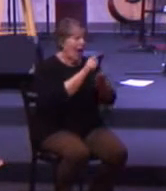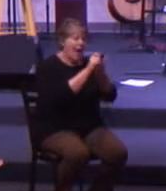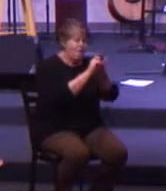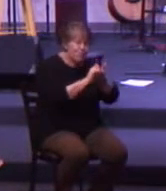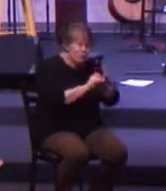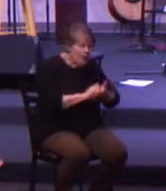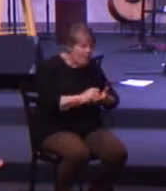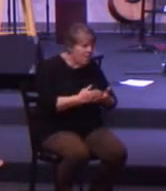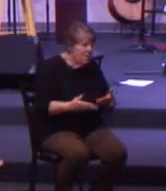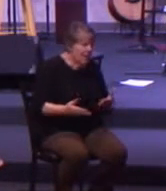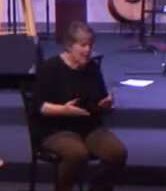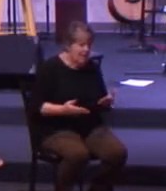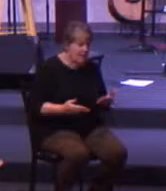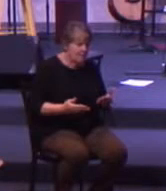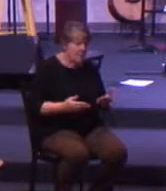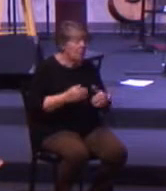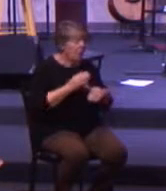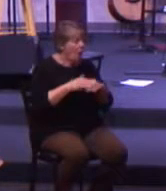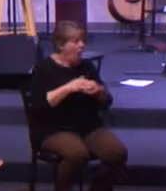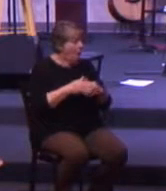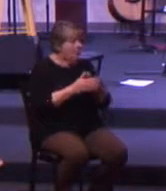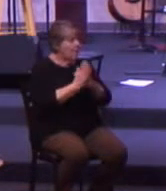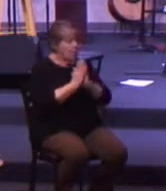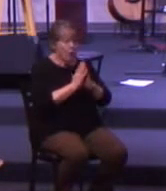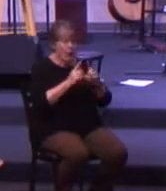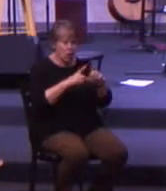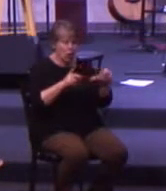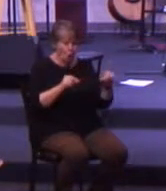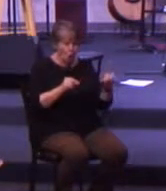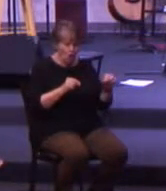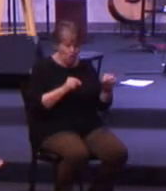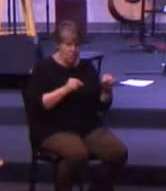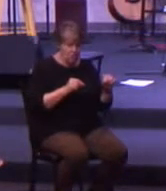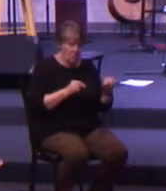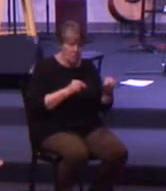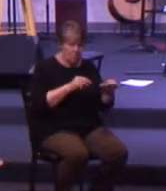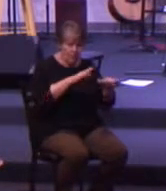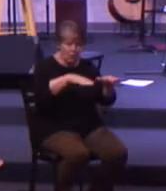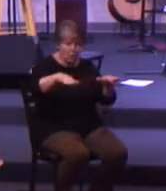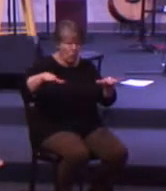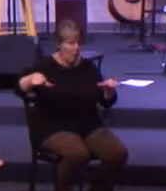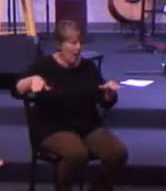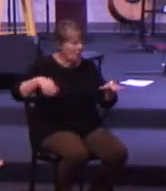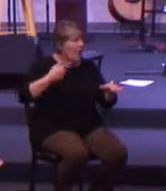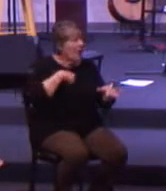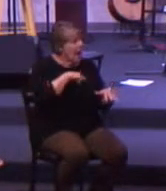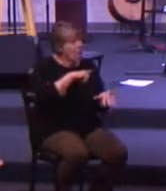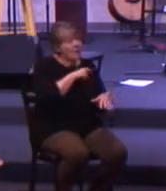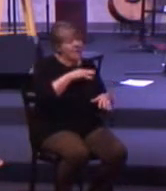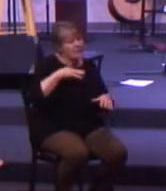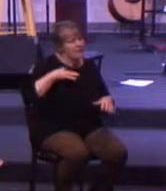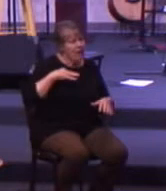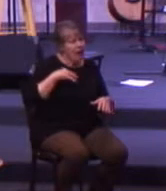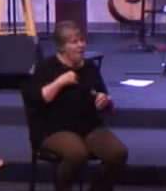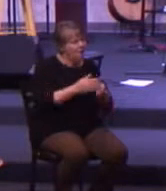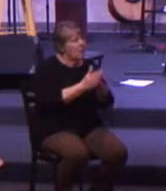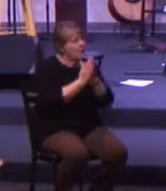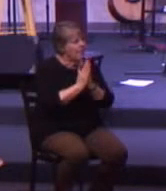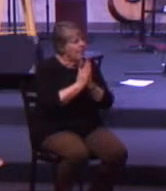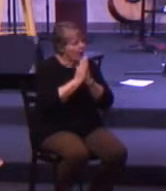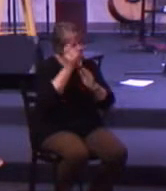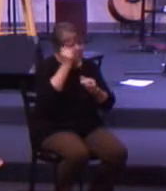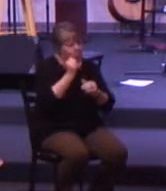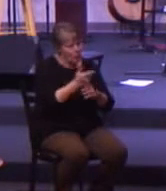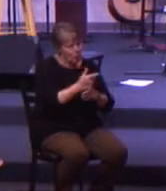publicly on the poster, so you wrote on the prayer cards on the back tables or out in the welcome center. And we as a staff have been praying for you week after